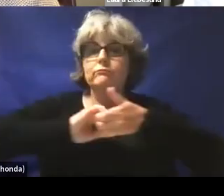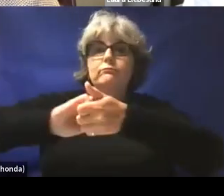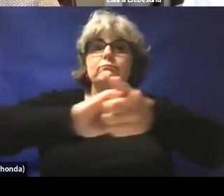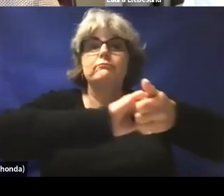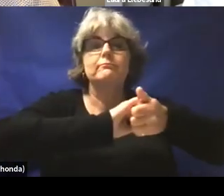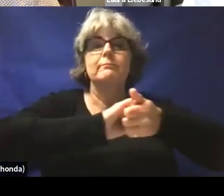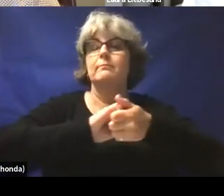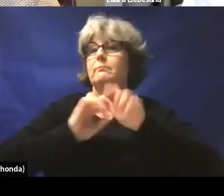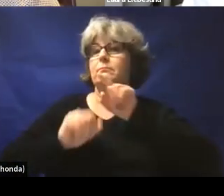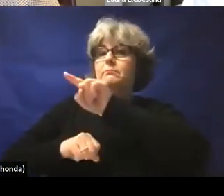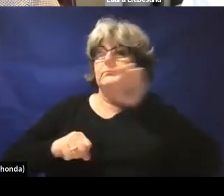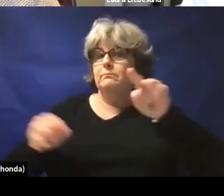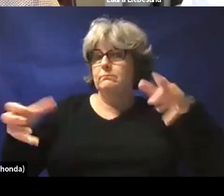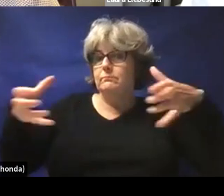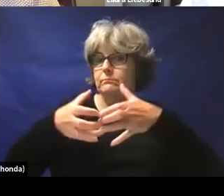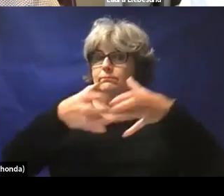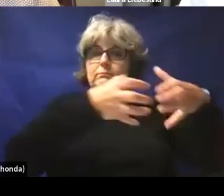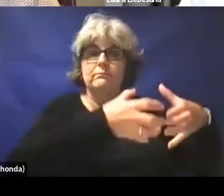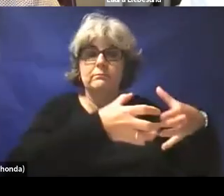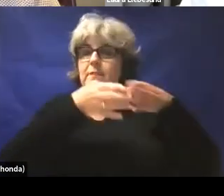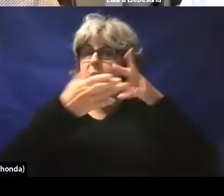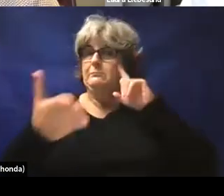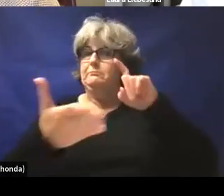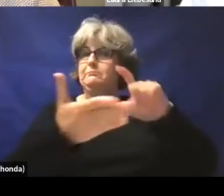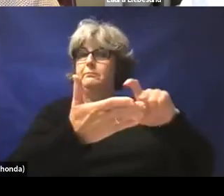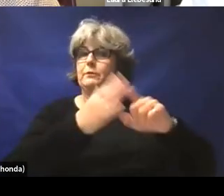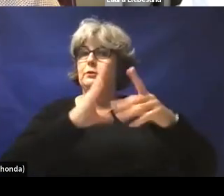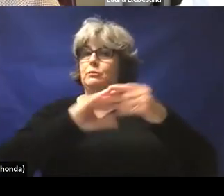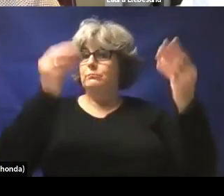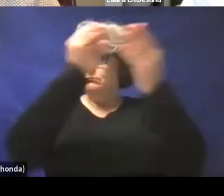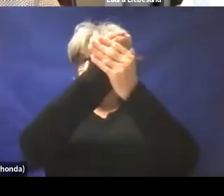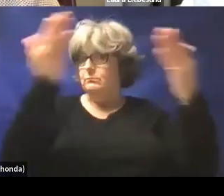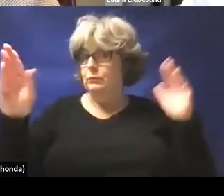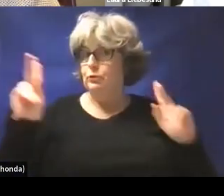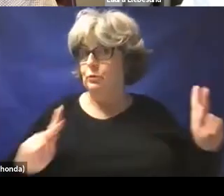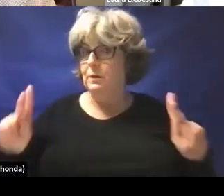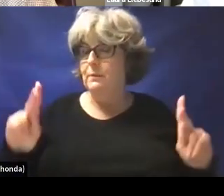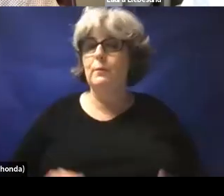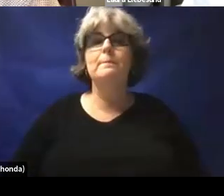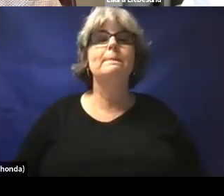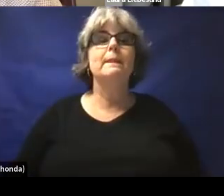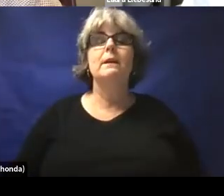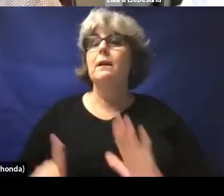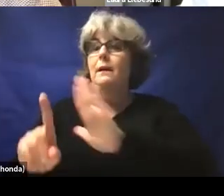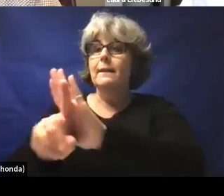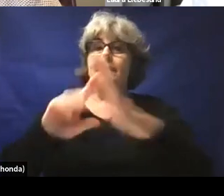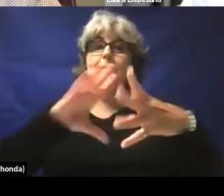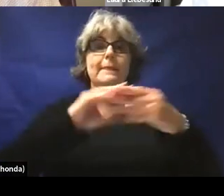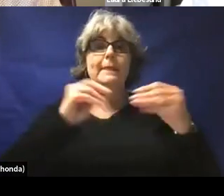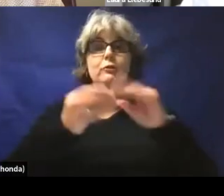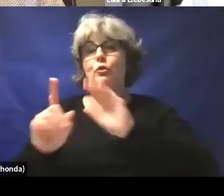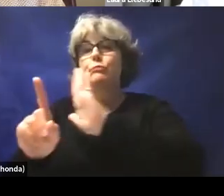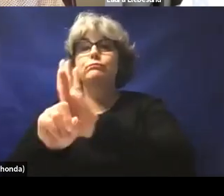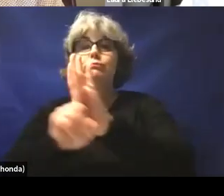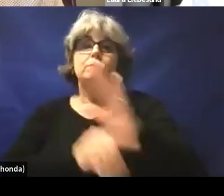with other platforms that have wide visibility to get their message out. And so they're really telling their own stories and telling both